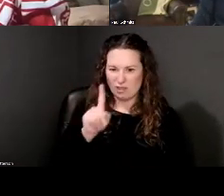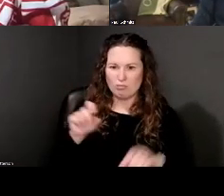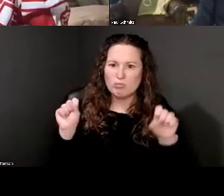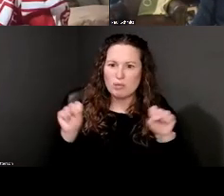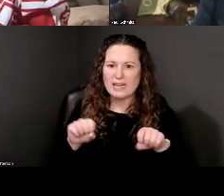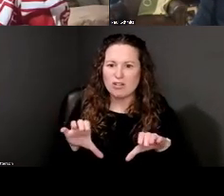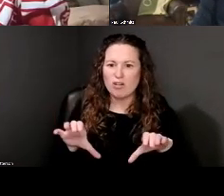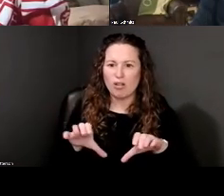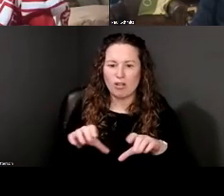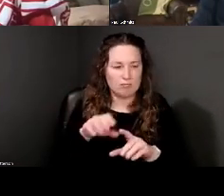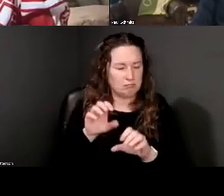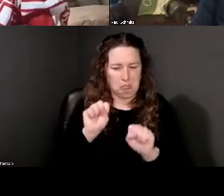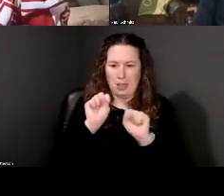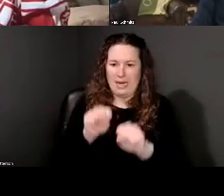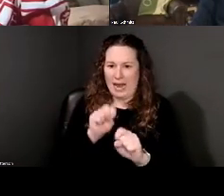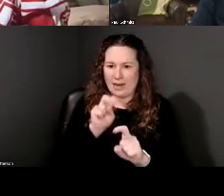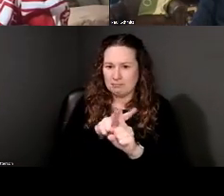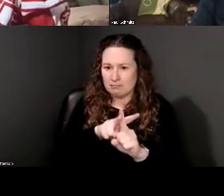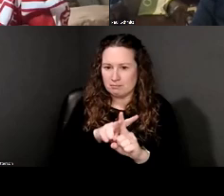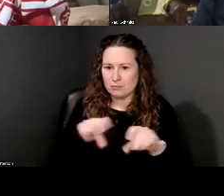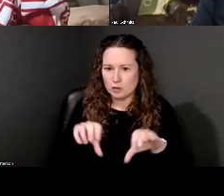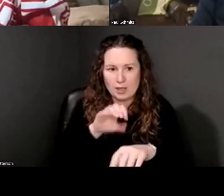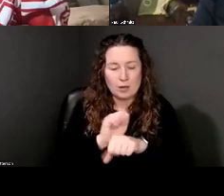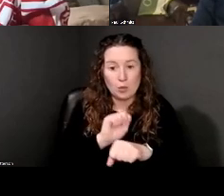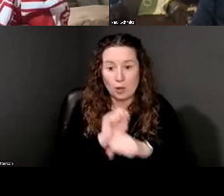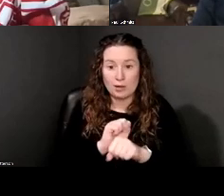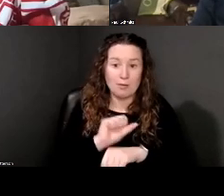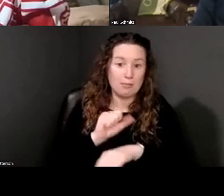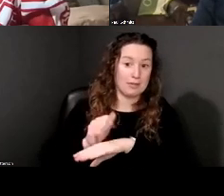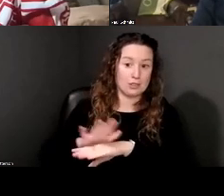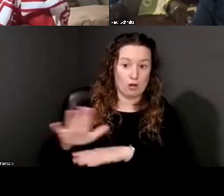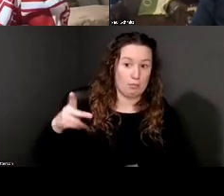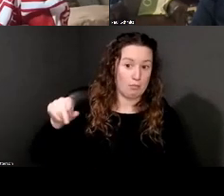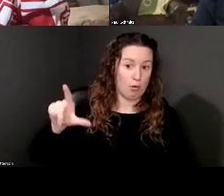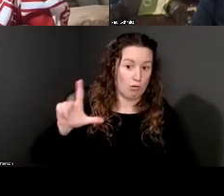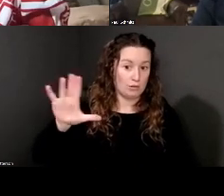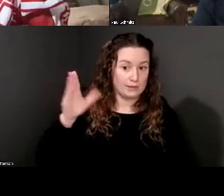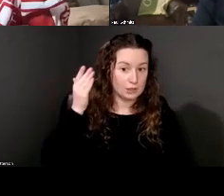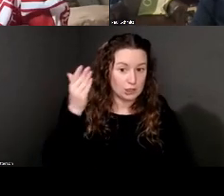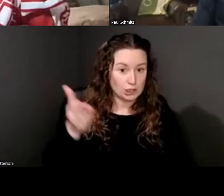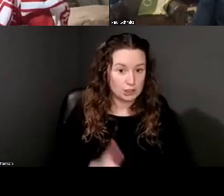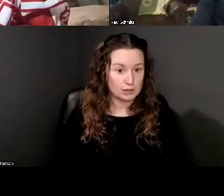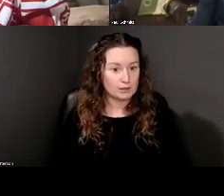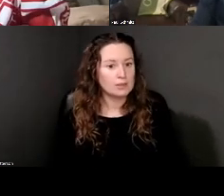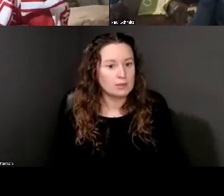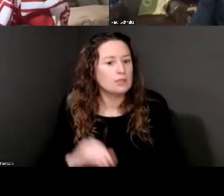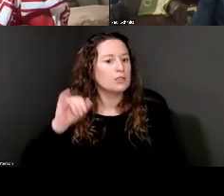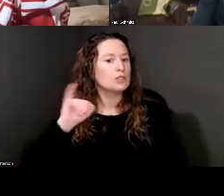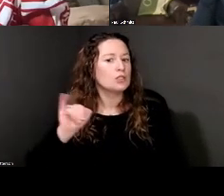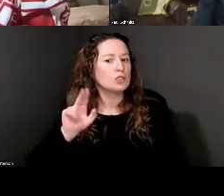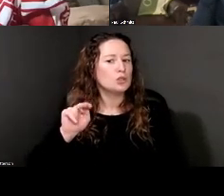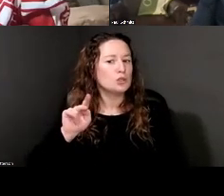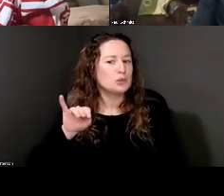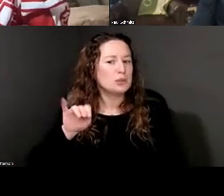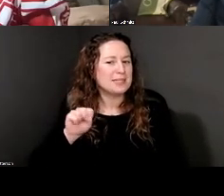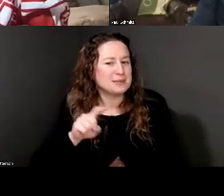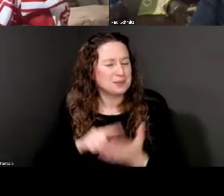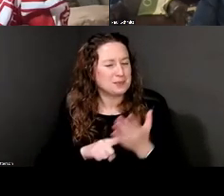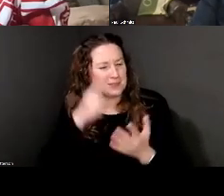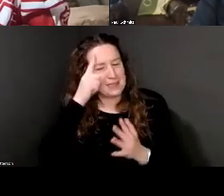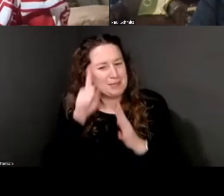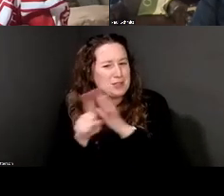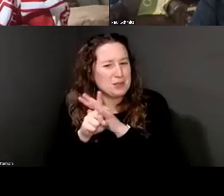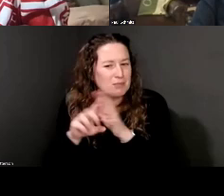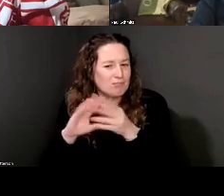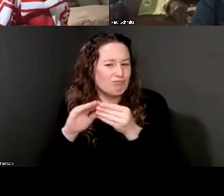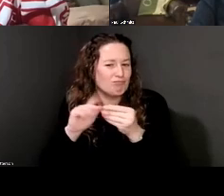thinking about in your work based on what Paul's suggesting. Junius, what's coming up for you when you think about kind of the